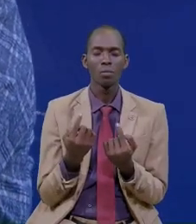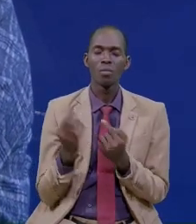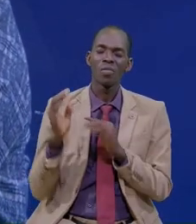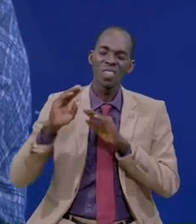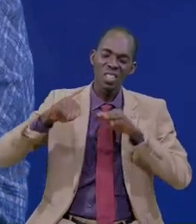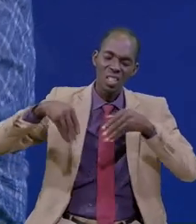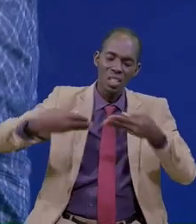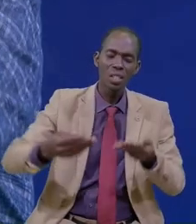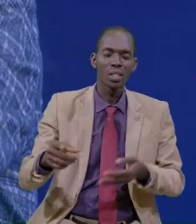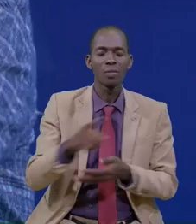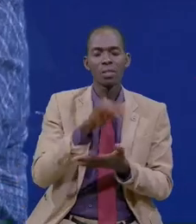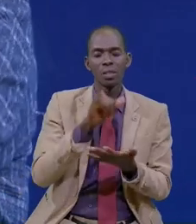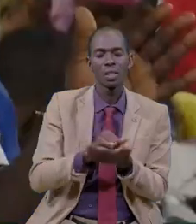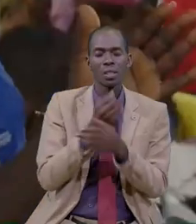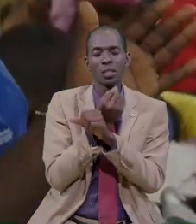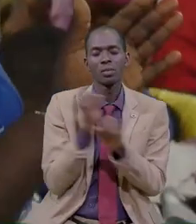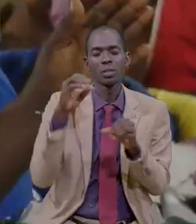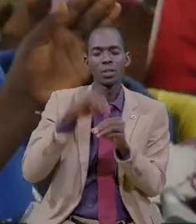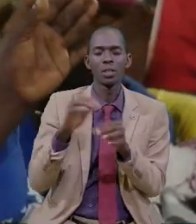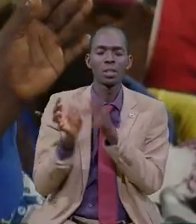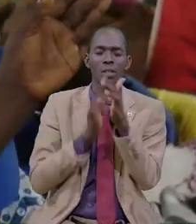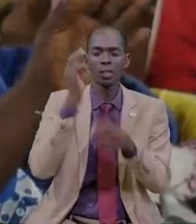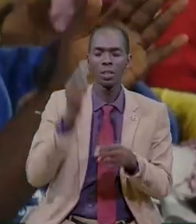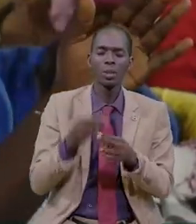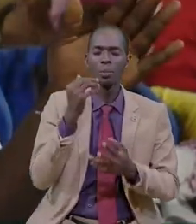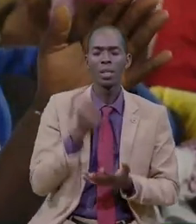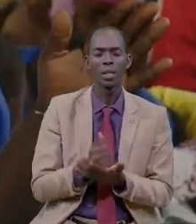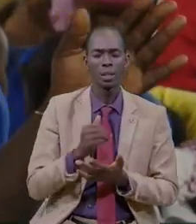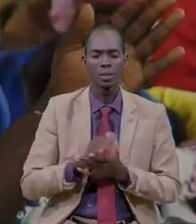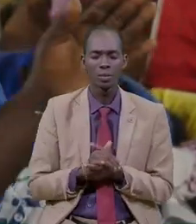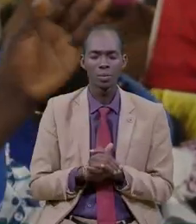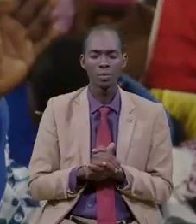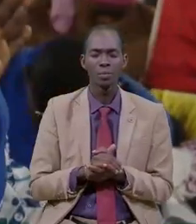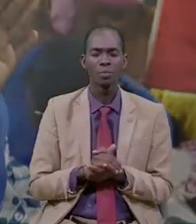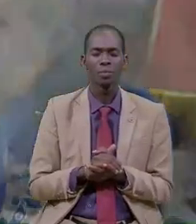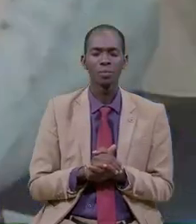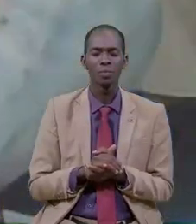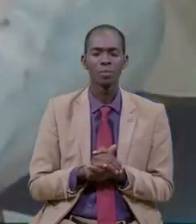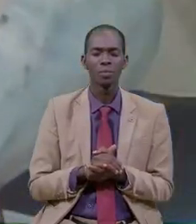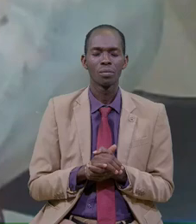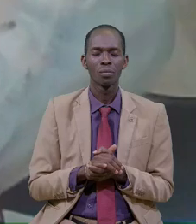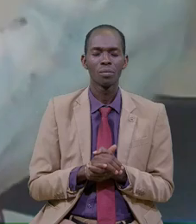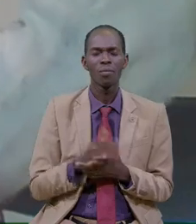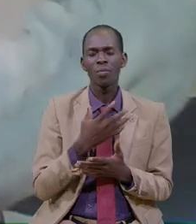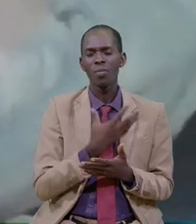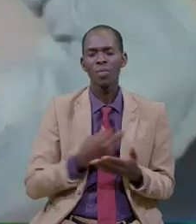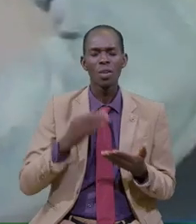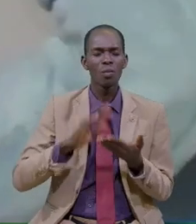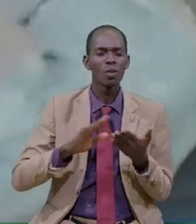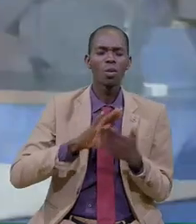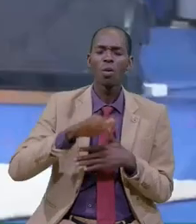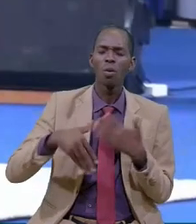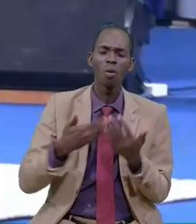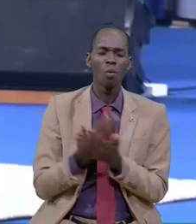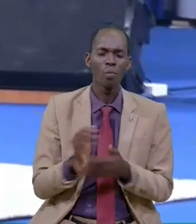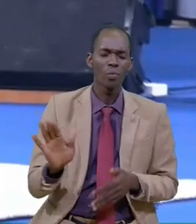that salvation in Jesus' name. Accorde-leur ce salut au nom de Jésus. And forgive all their sins. Et pardonne